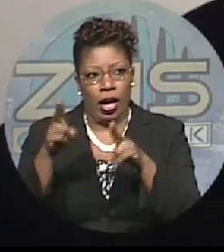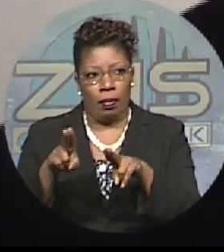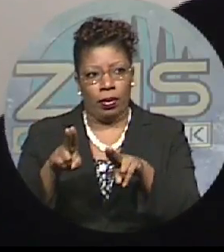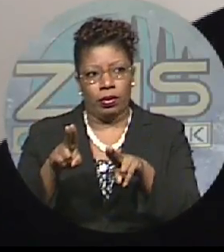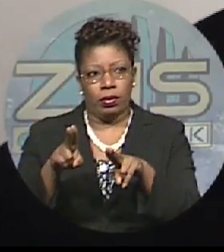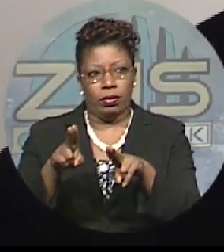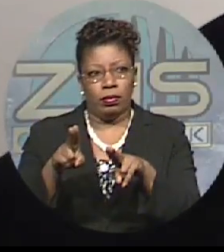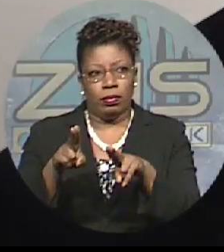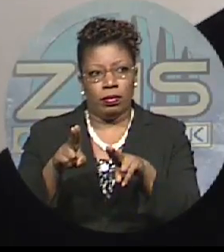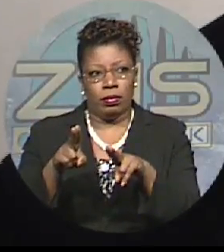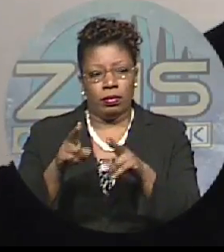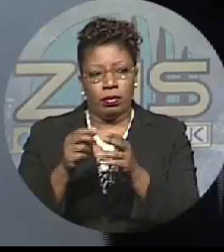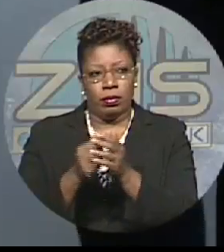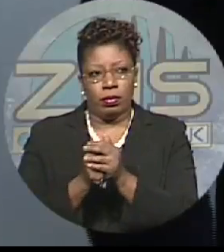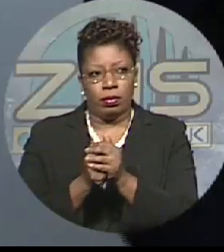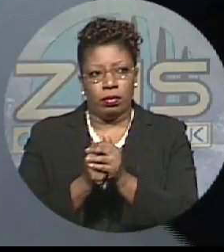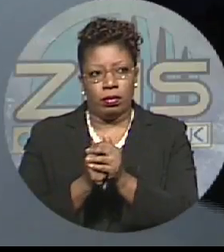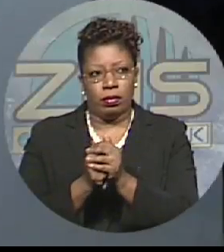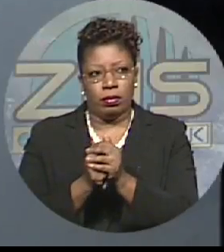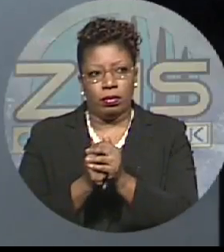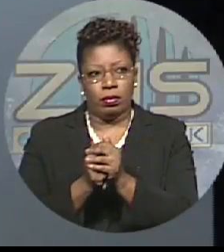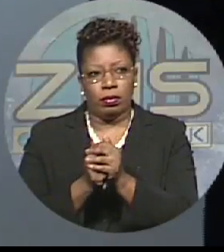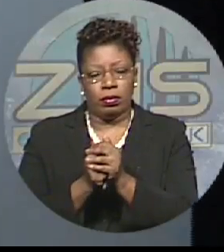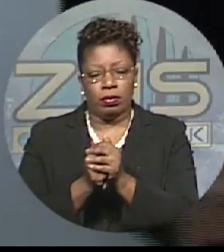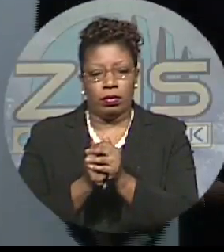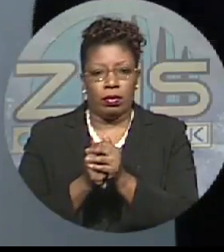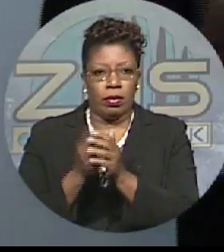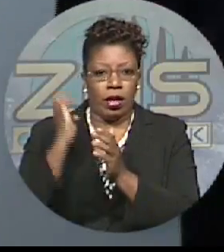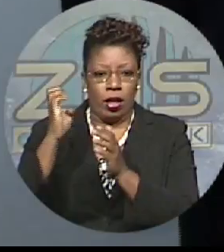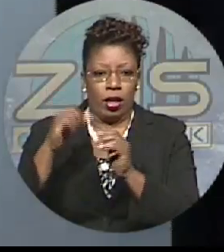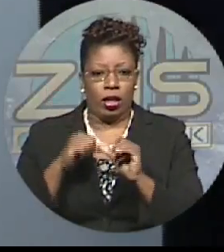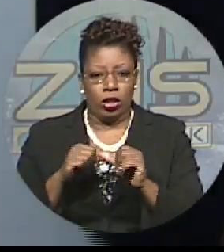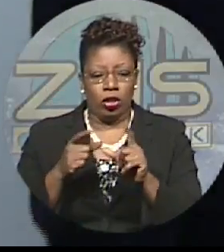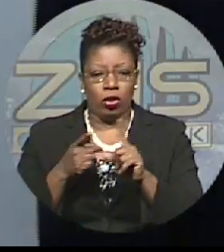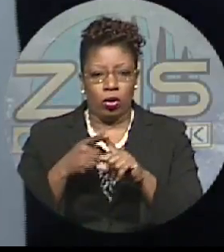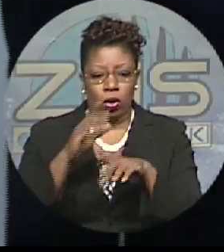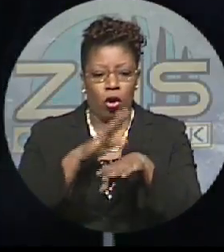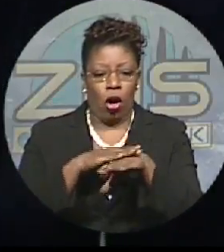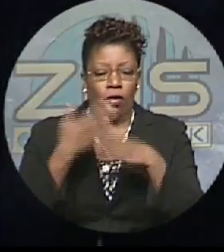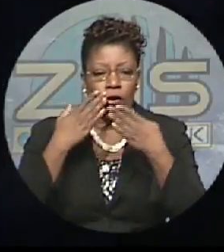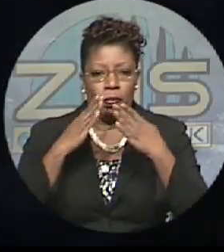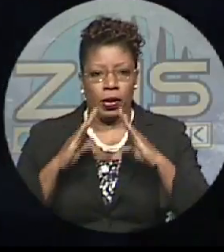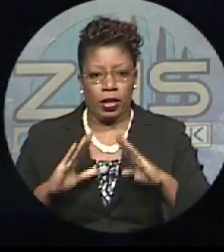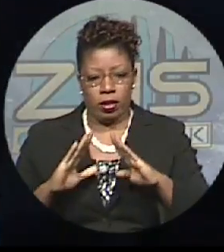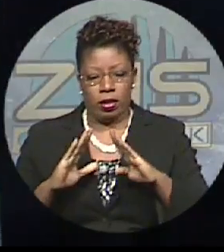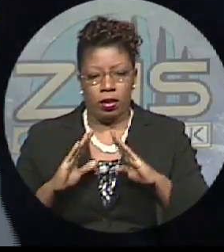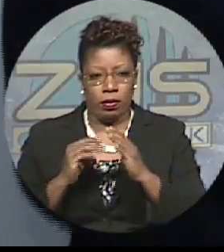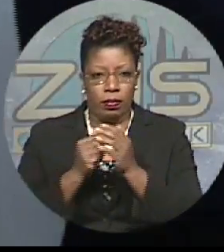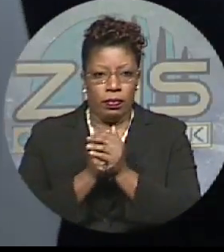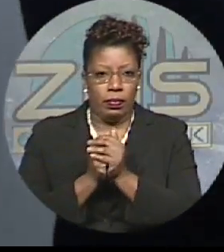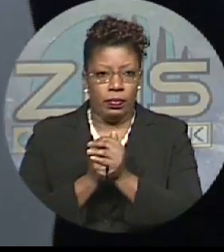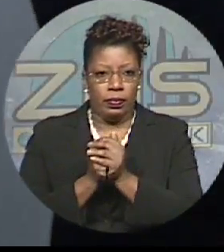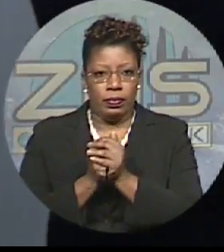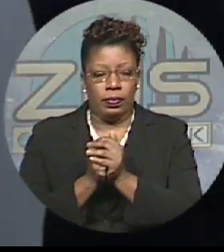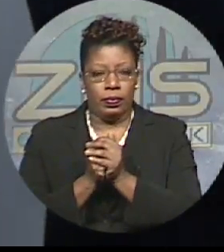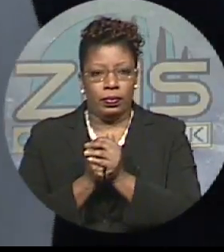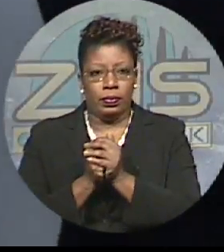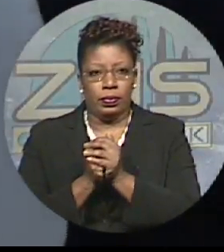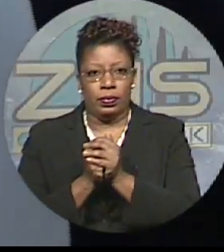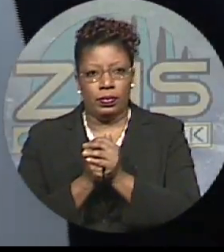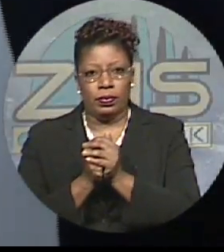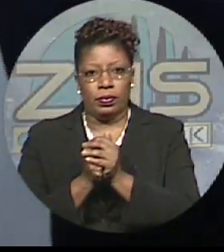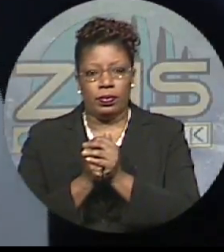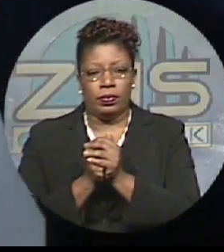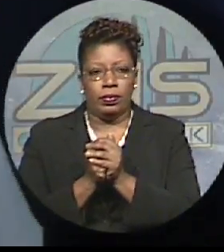because they are Bahamian. Meanwhile, he's continuing his call for peace on both sides. Janae Noel Ferguson,